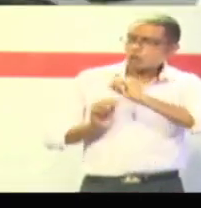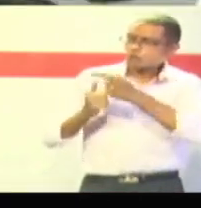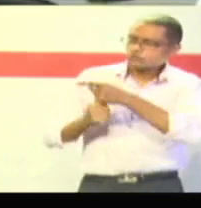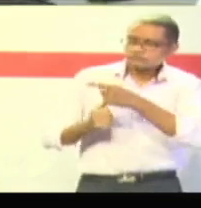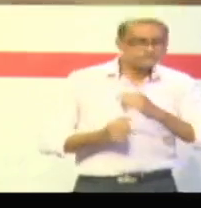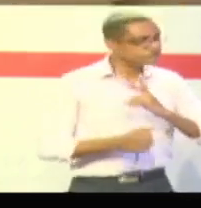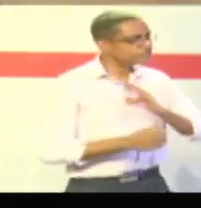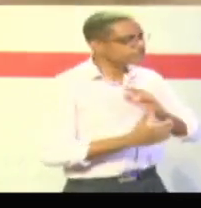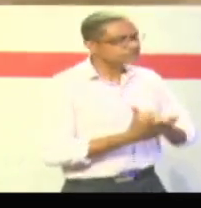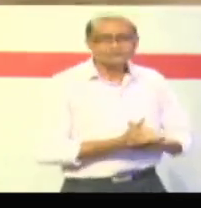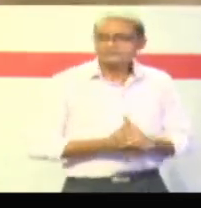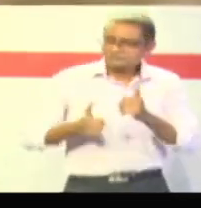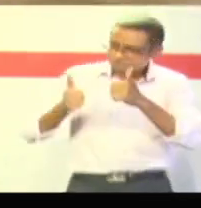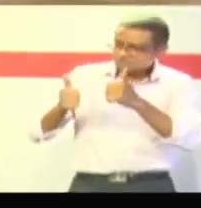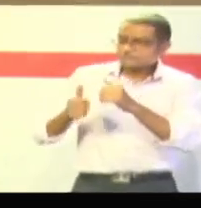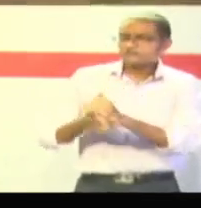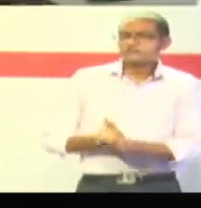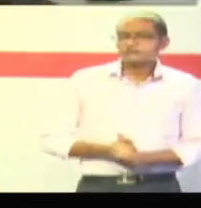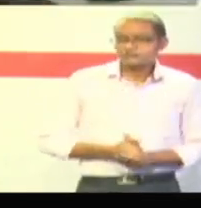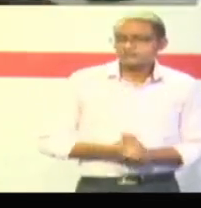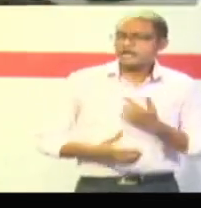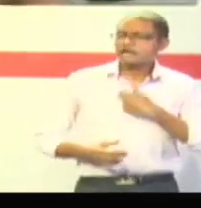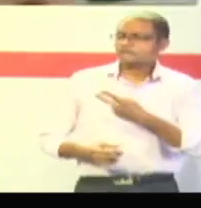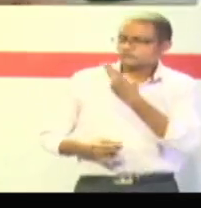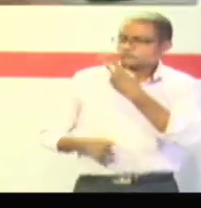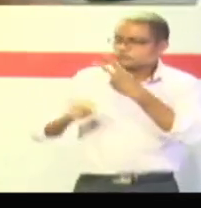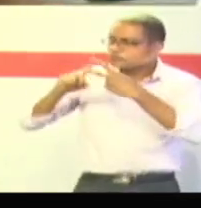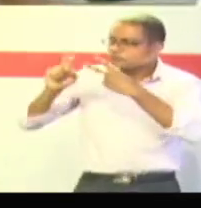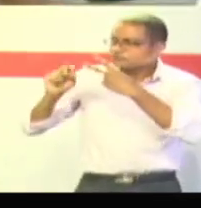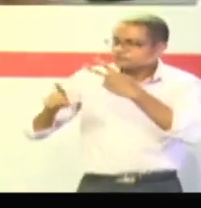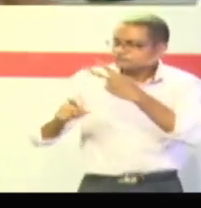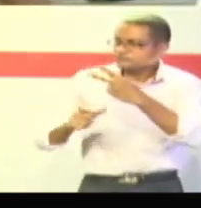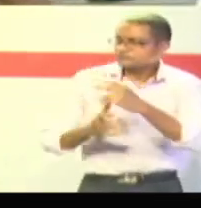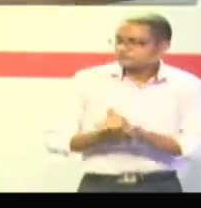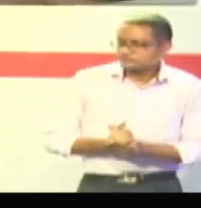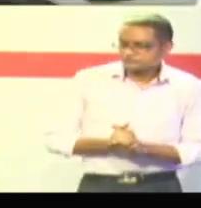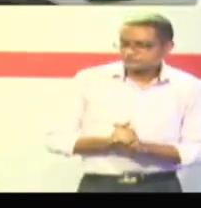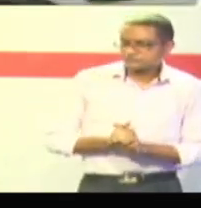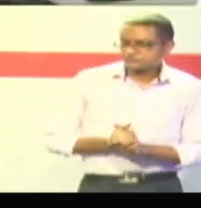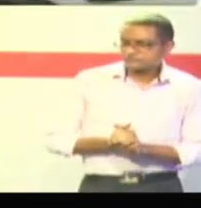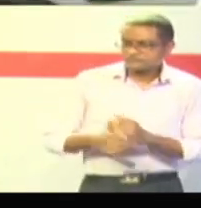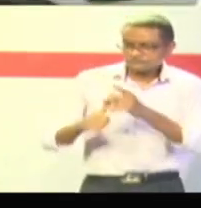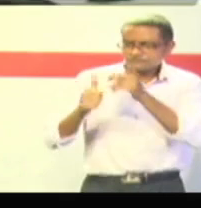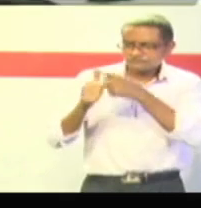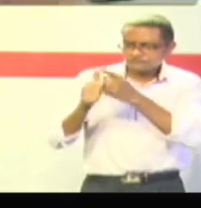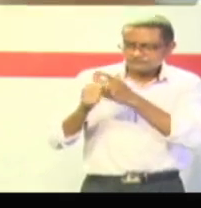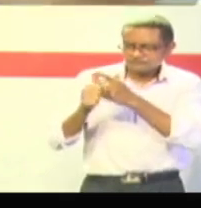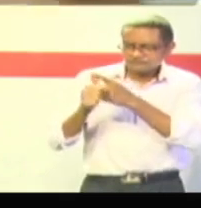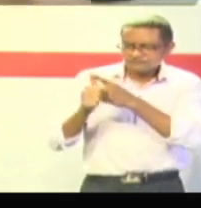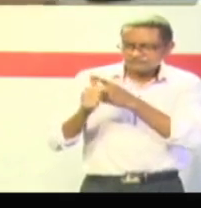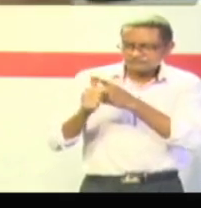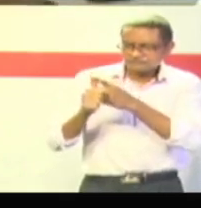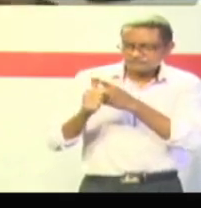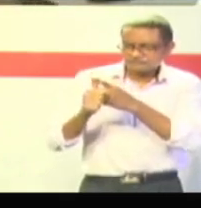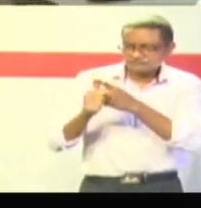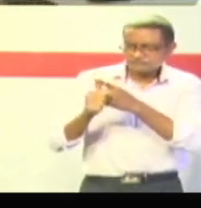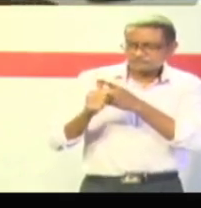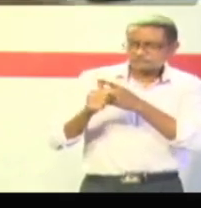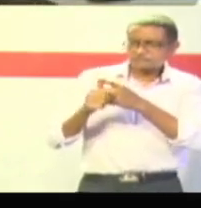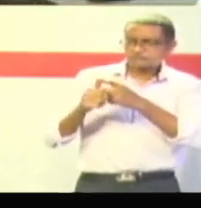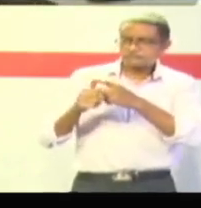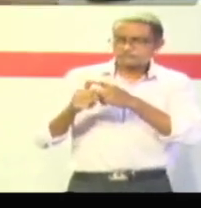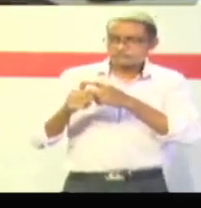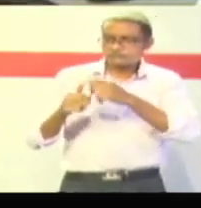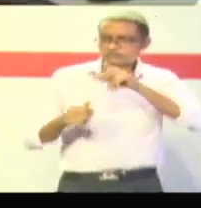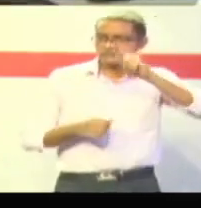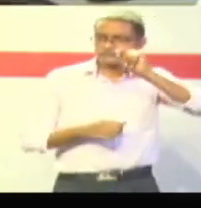to see you. Now, well, I had two questions. The first one was the terms and